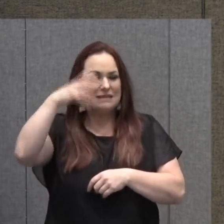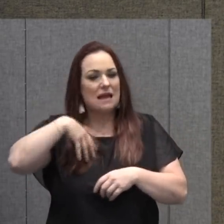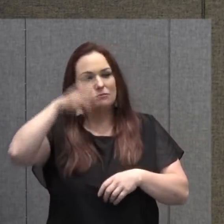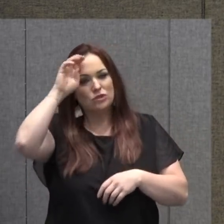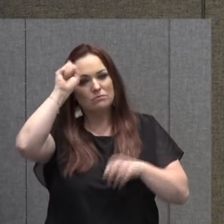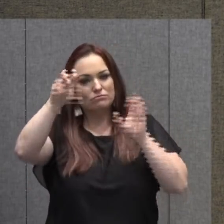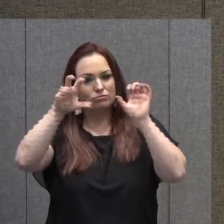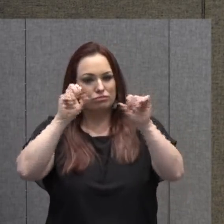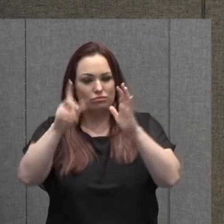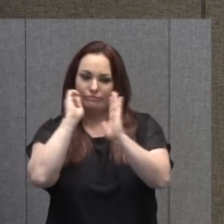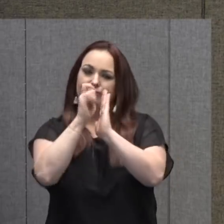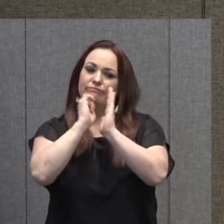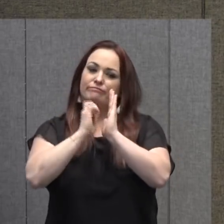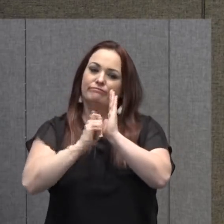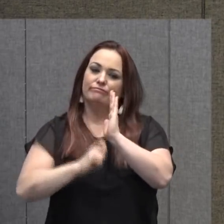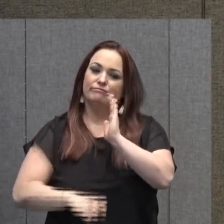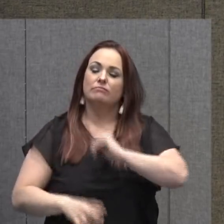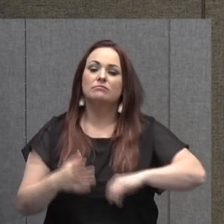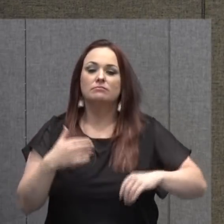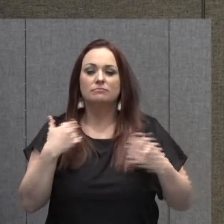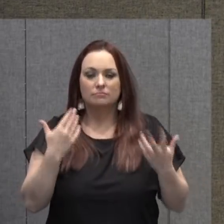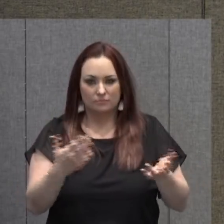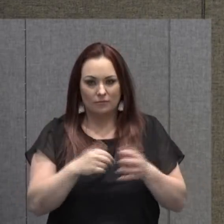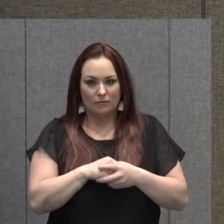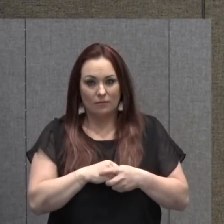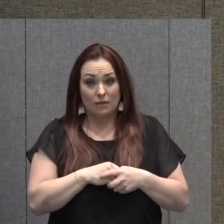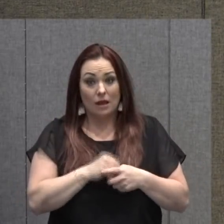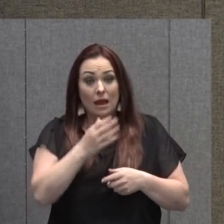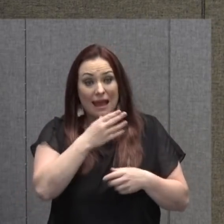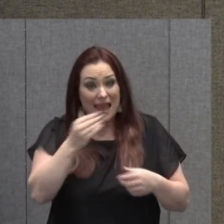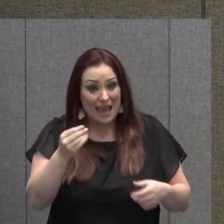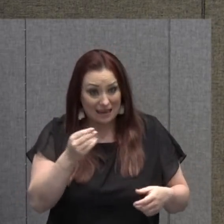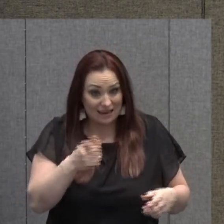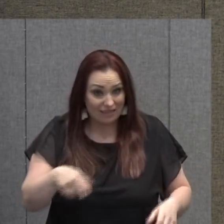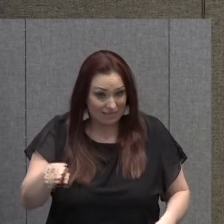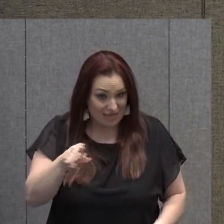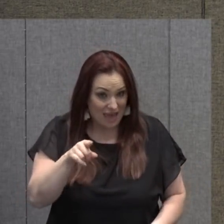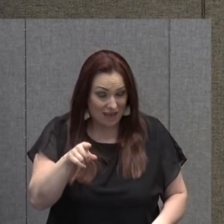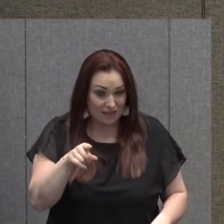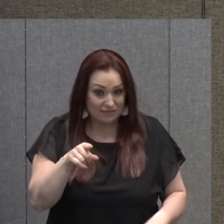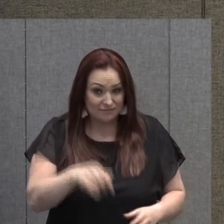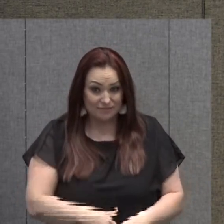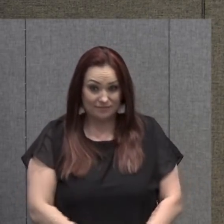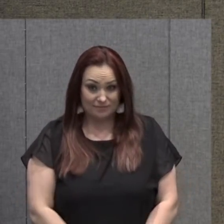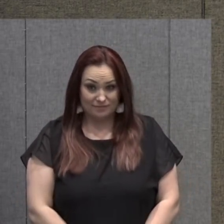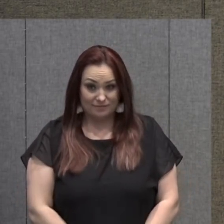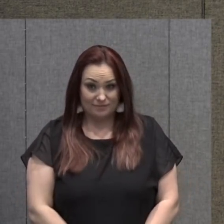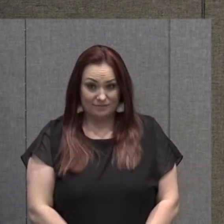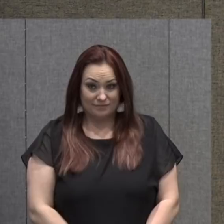paper, okay? So, and they